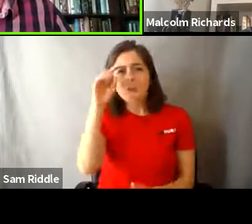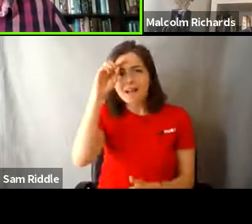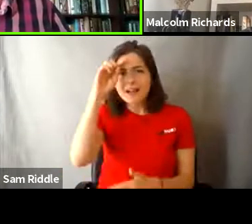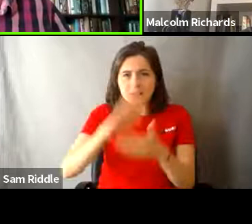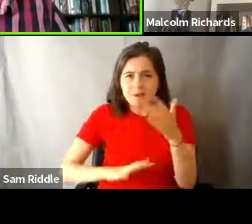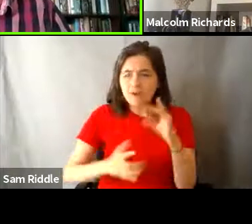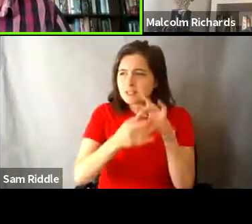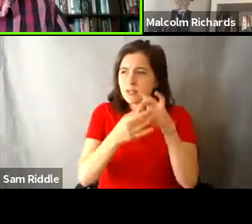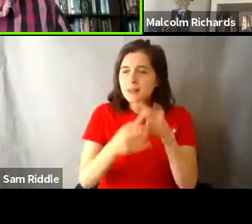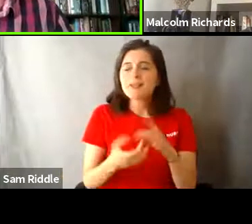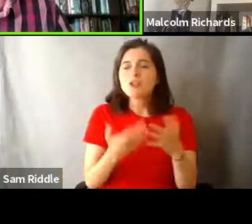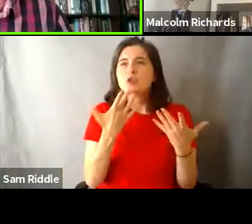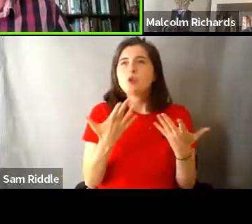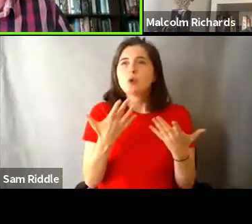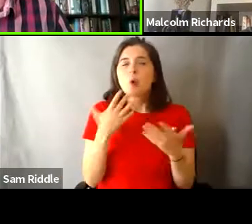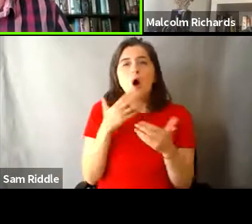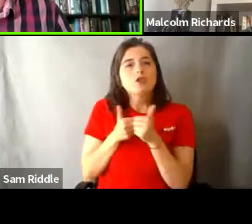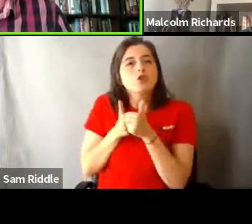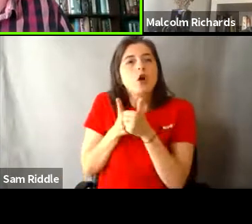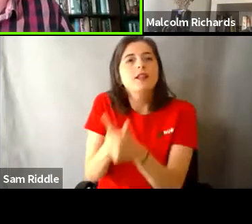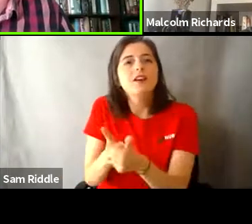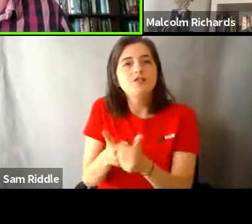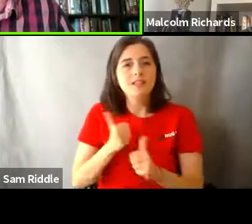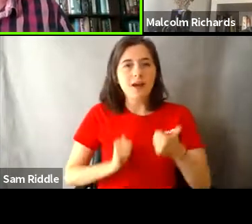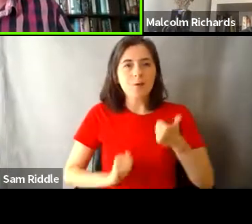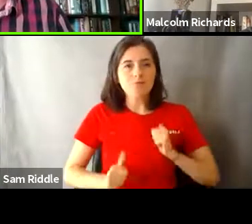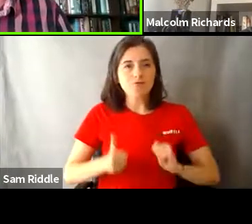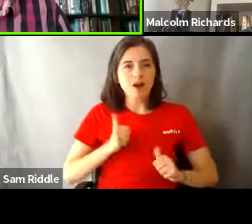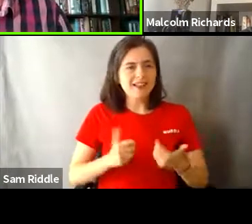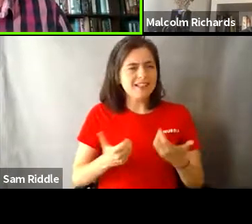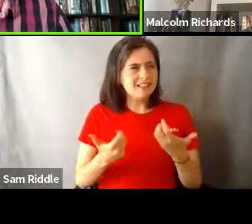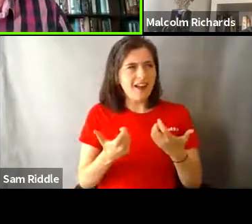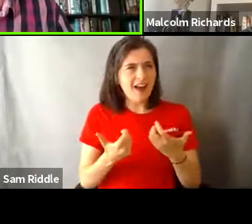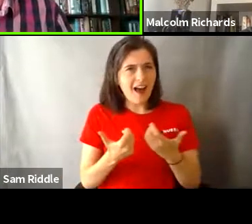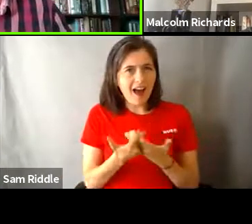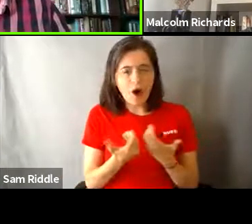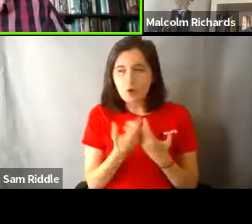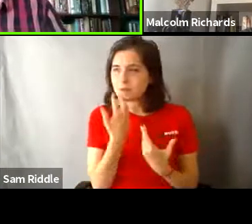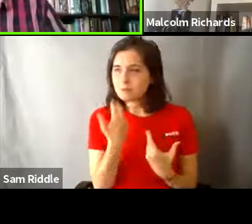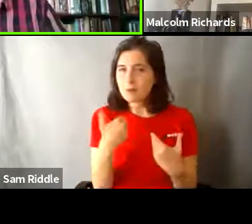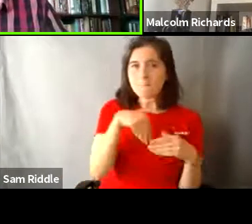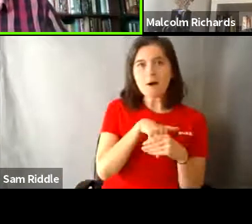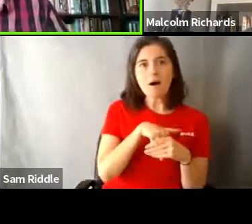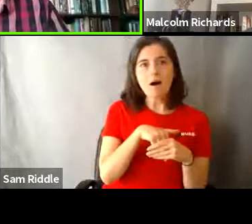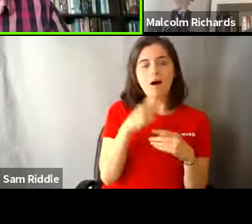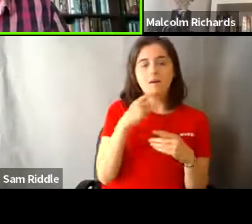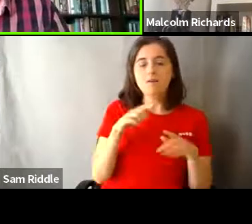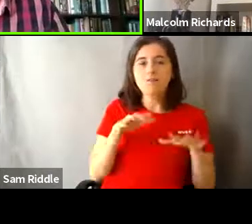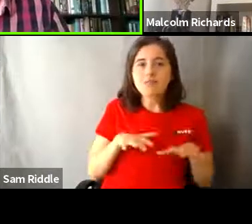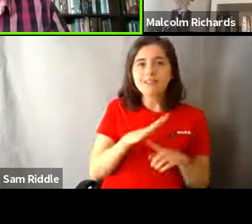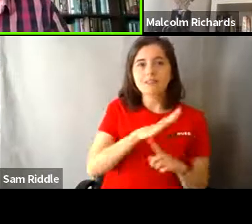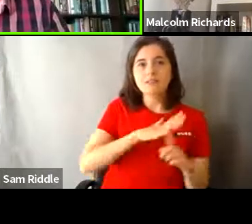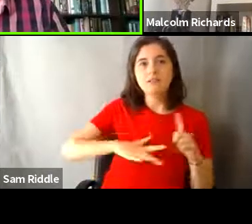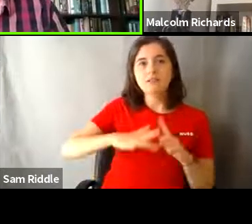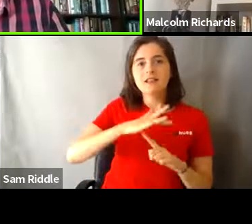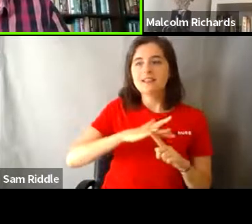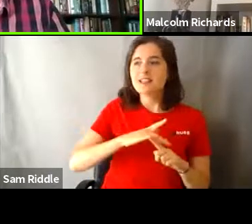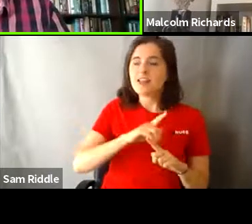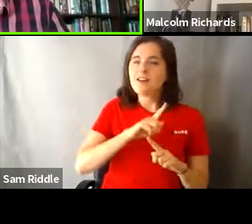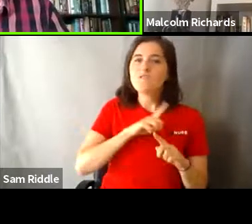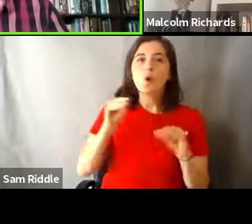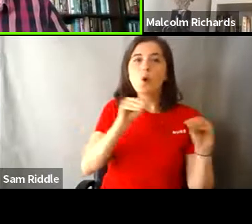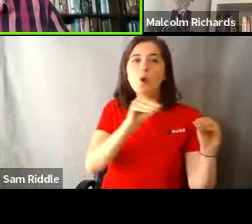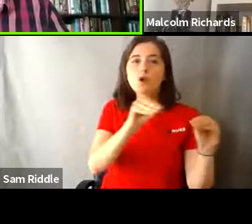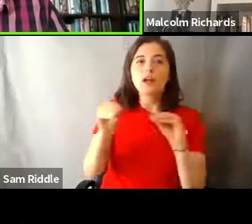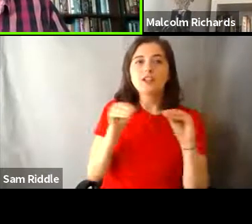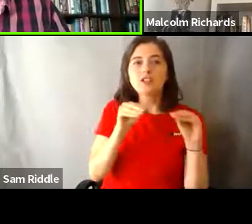pride, how might this become a part of British society to give education the status that it deserves? And